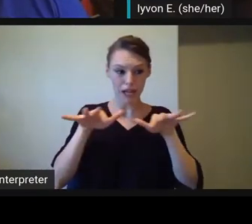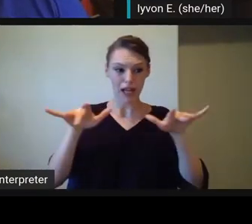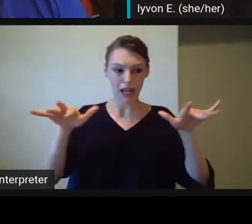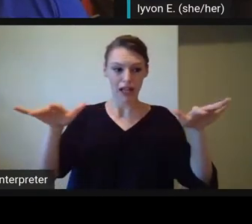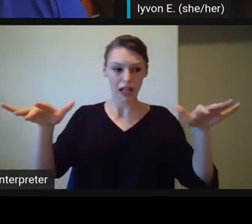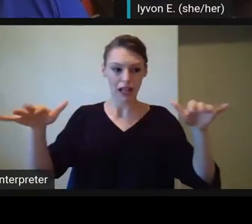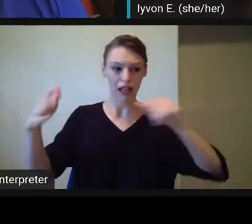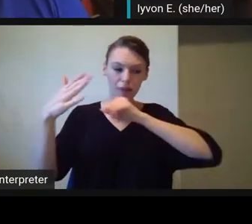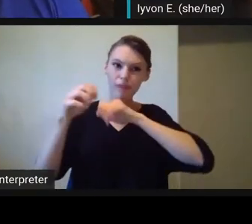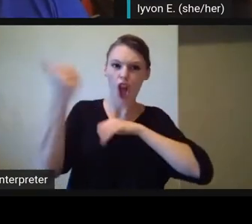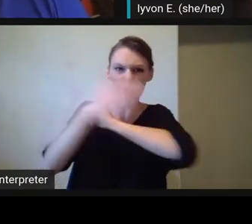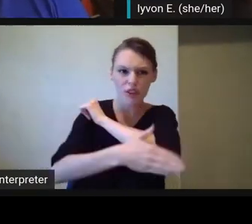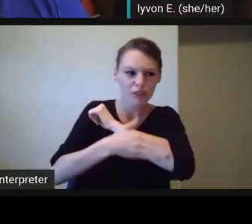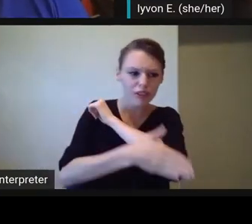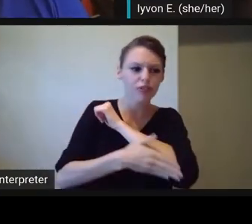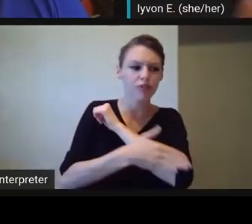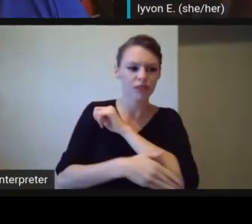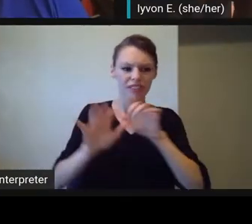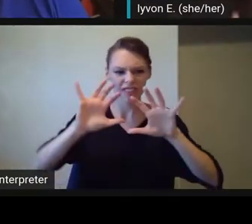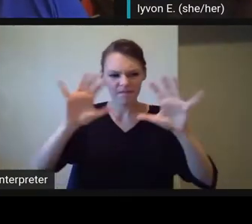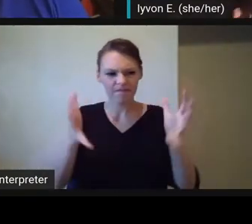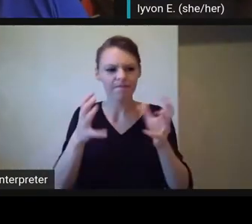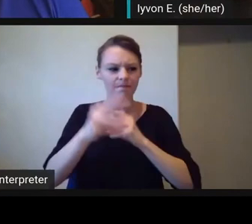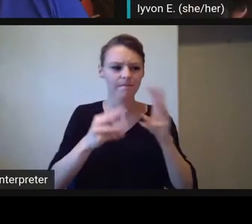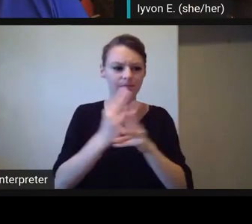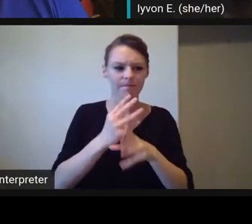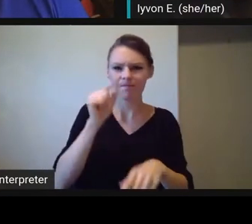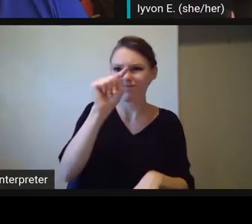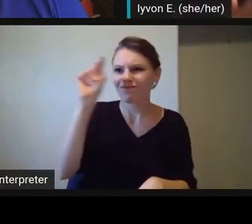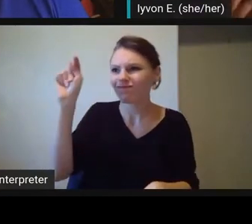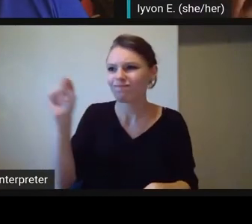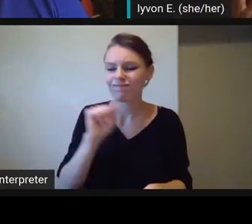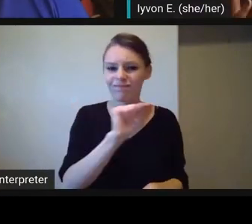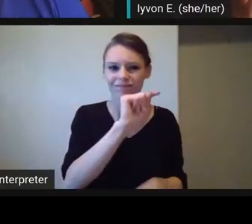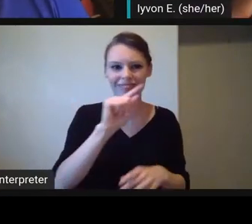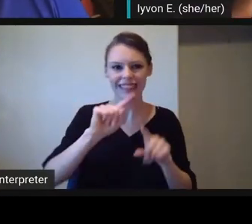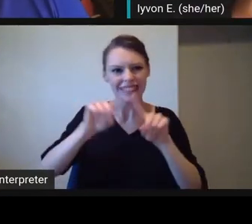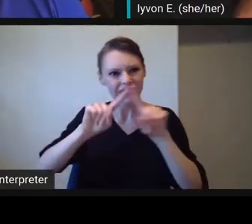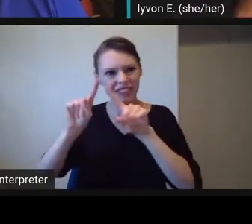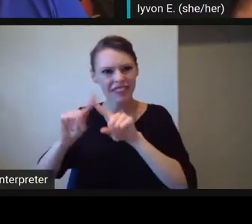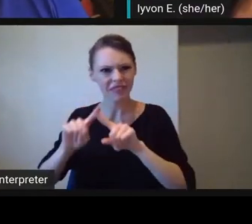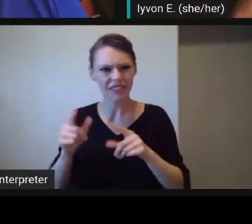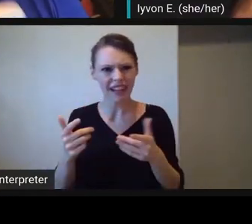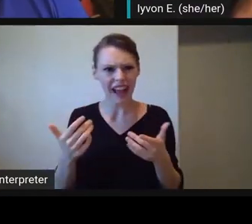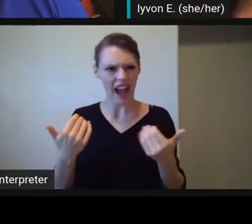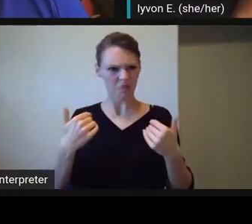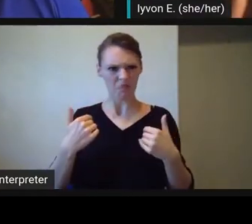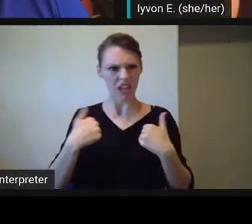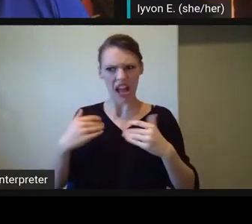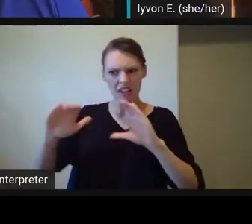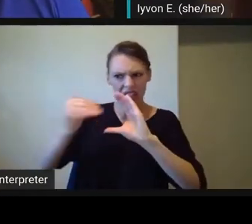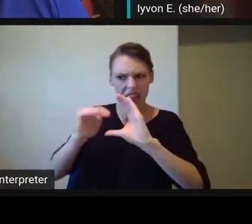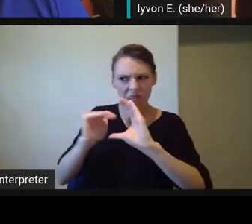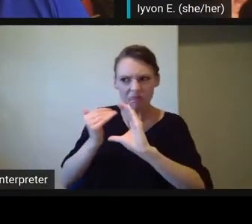Kong, in India. I get emails from people from different parts of the world. And it's so like, I